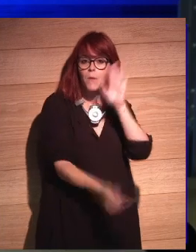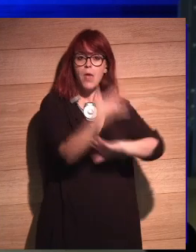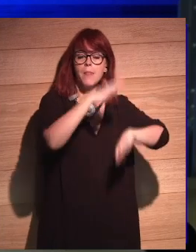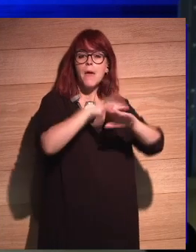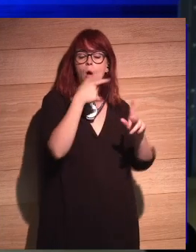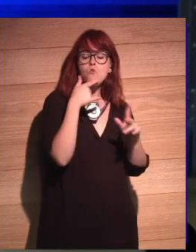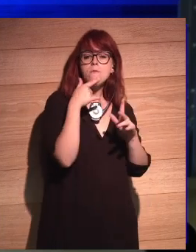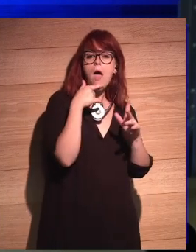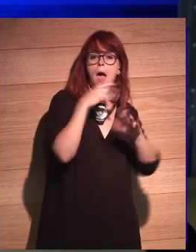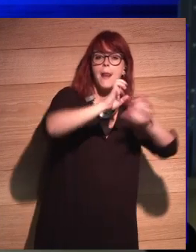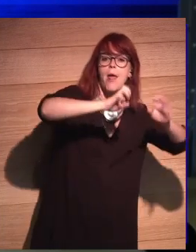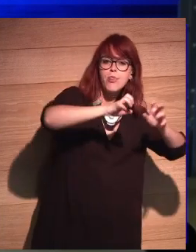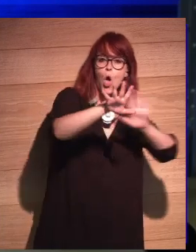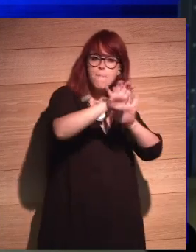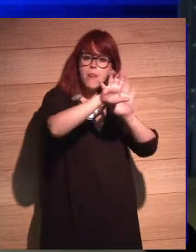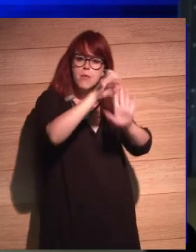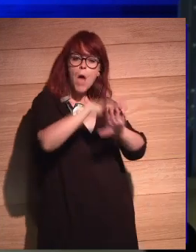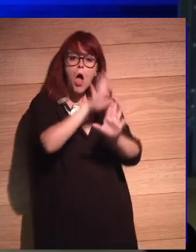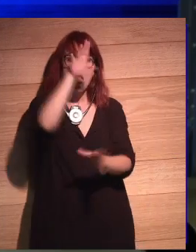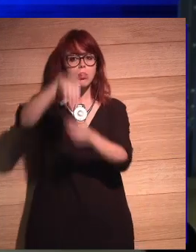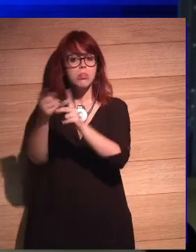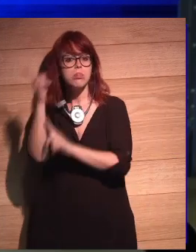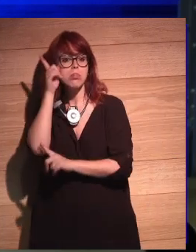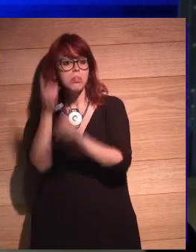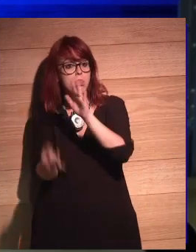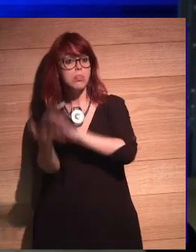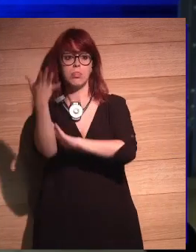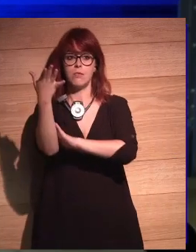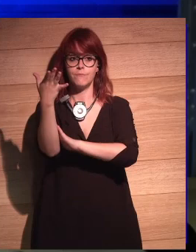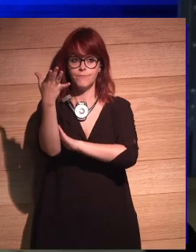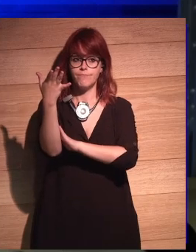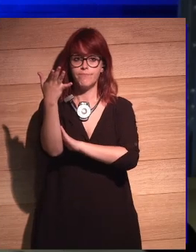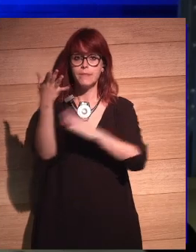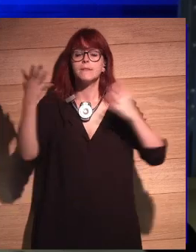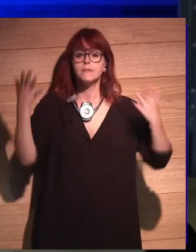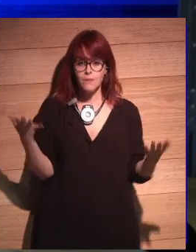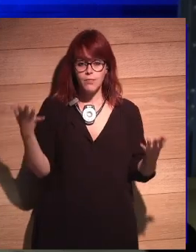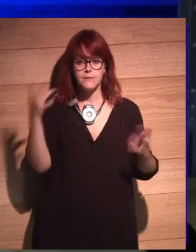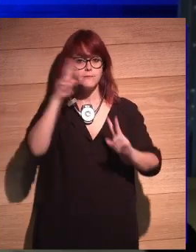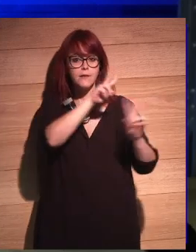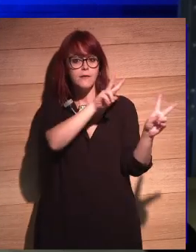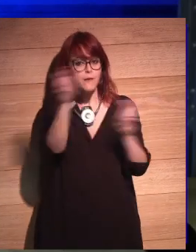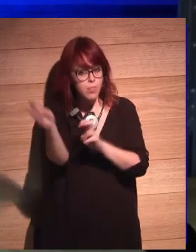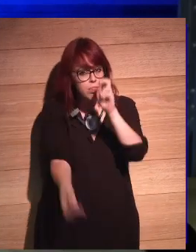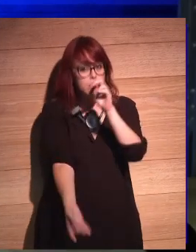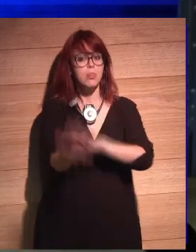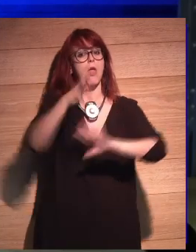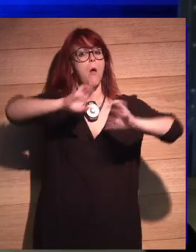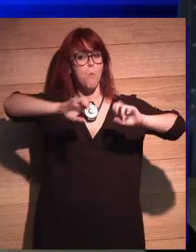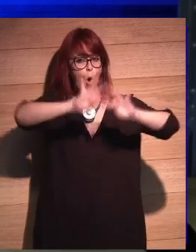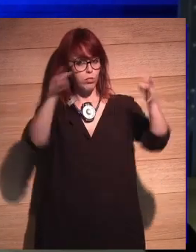but was on your phone, and a re-event podcasting?